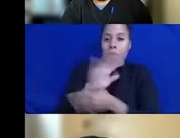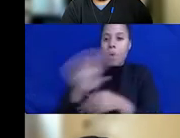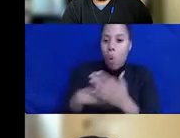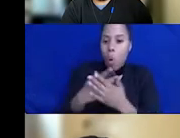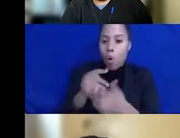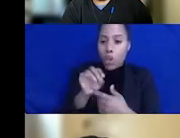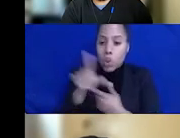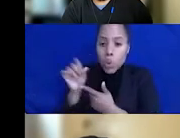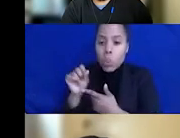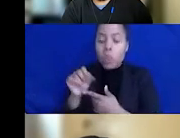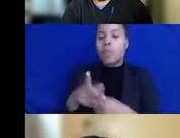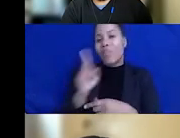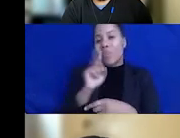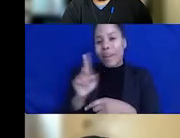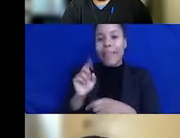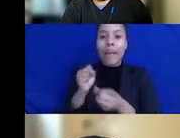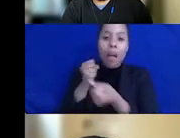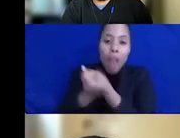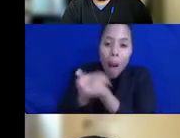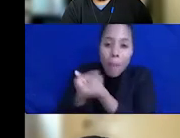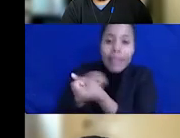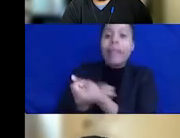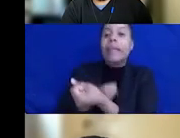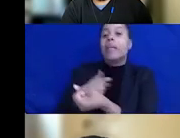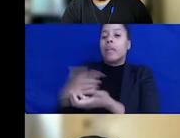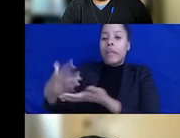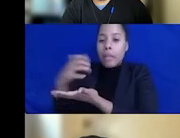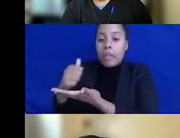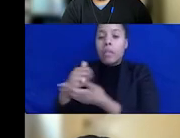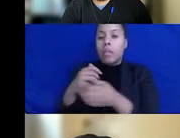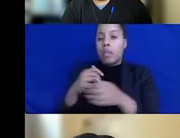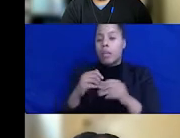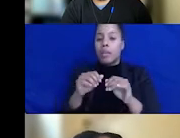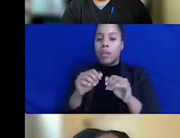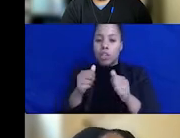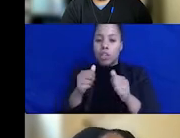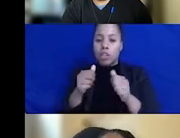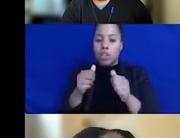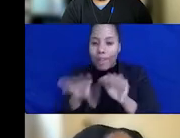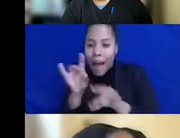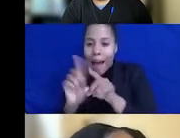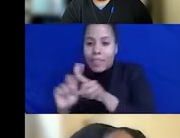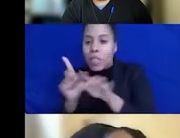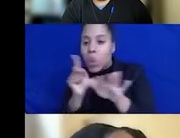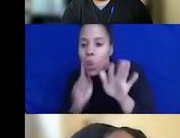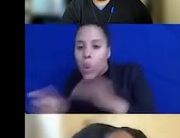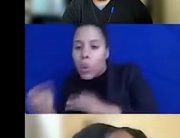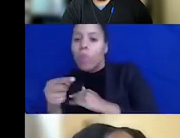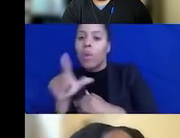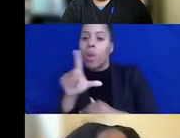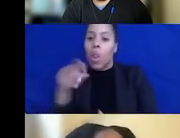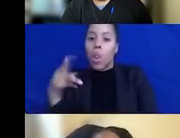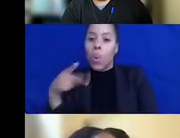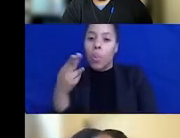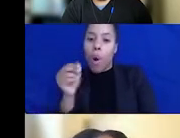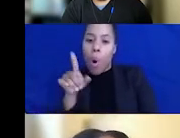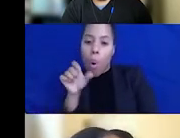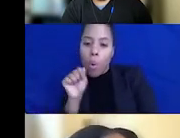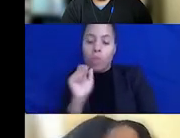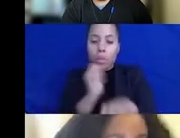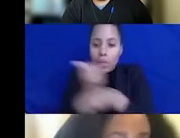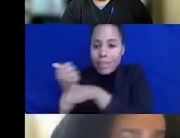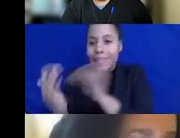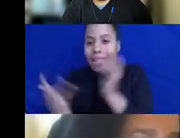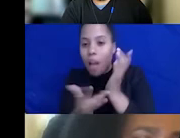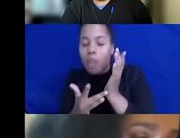lobbying, they are chipping away at rules, they are finding loopholes, they are adopting new technologies that are not regulated at all because Congress is